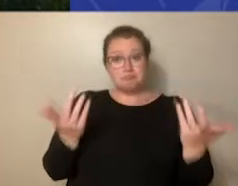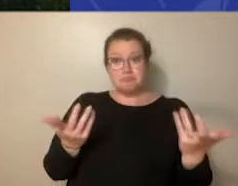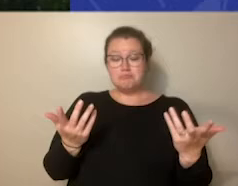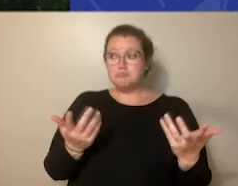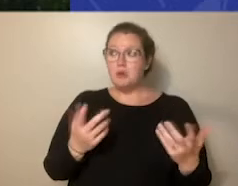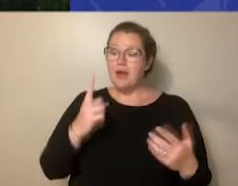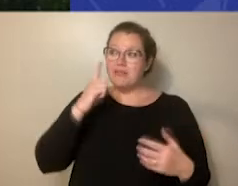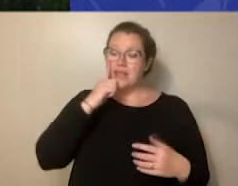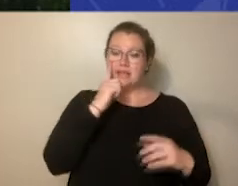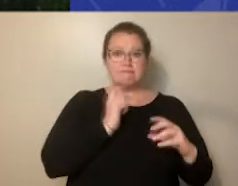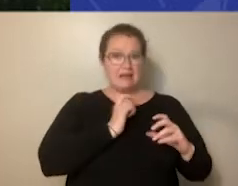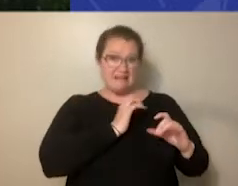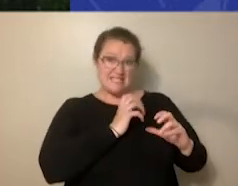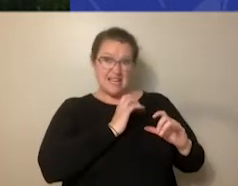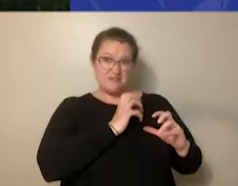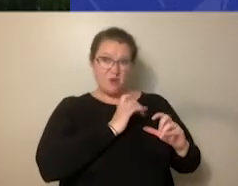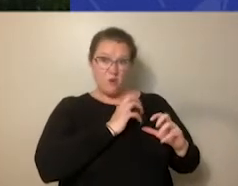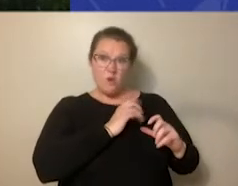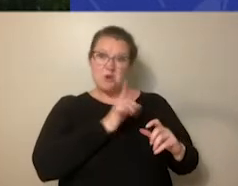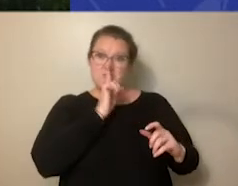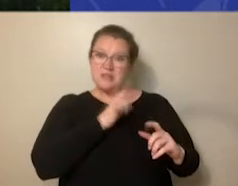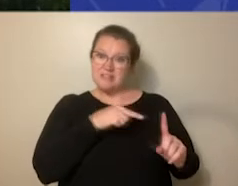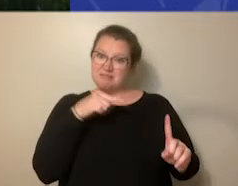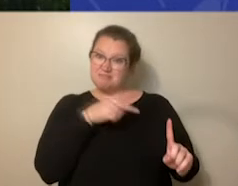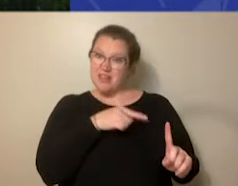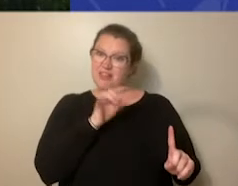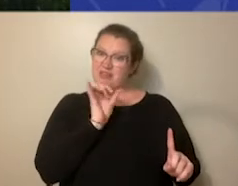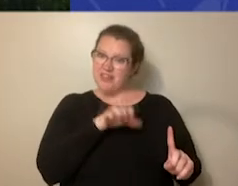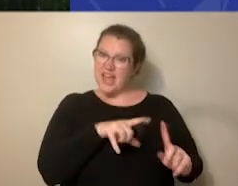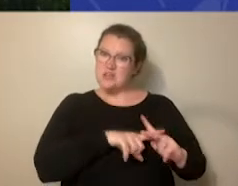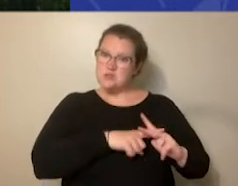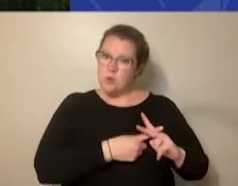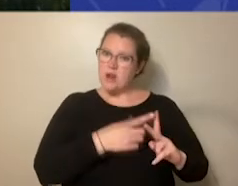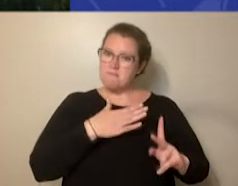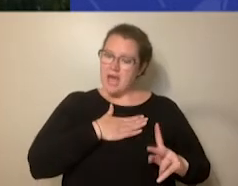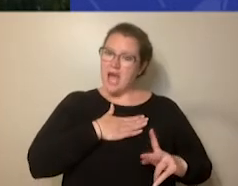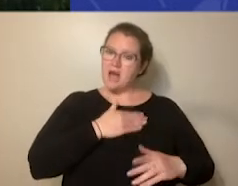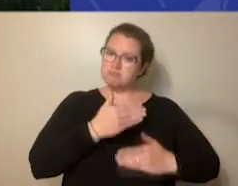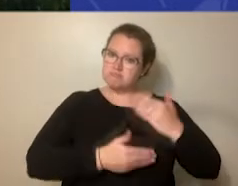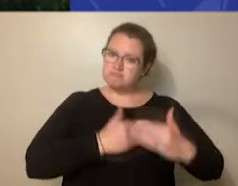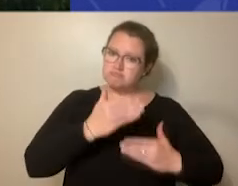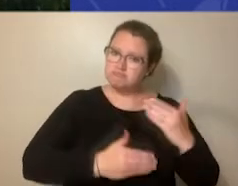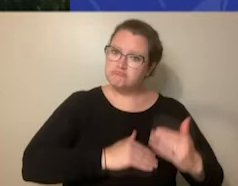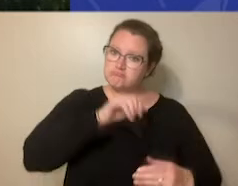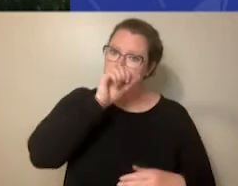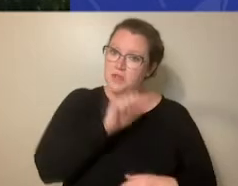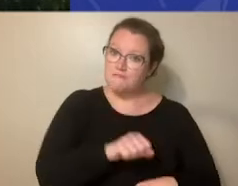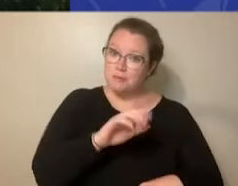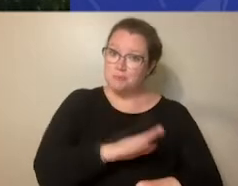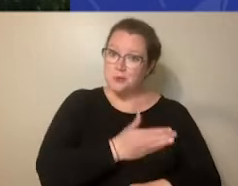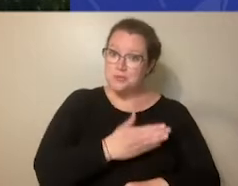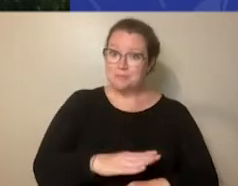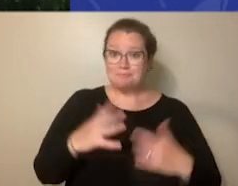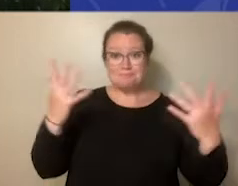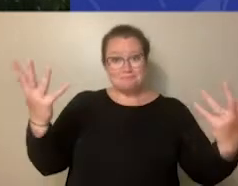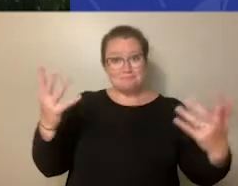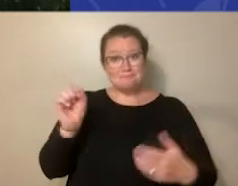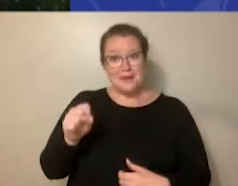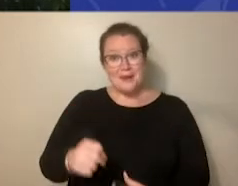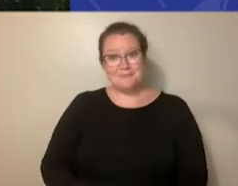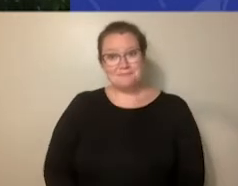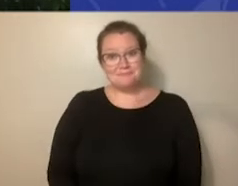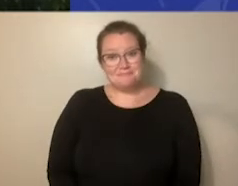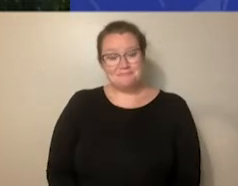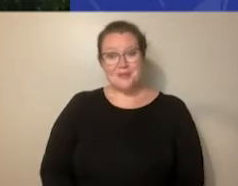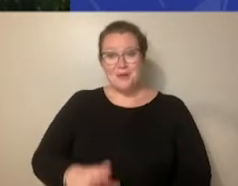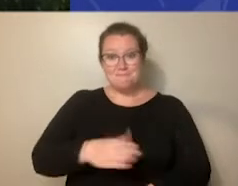the saxophone was kind of the instrument that got the ball rolling. And anyway, so